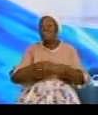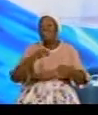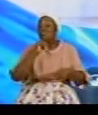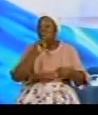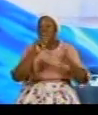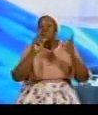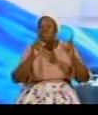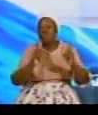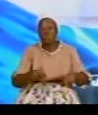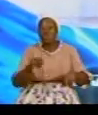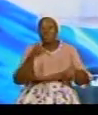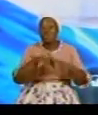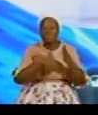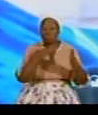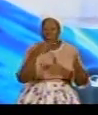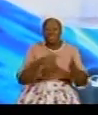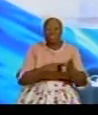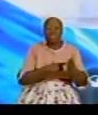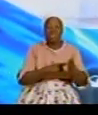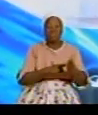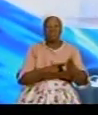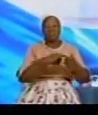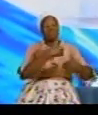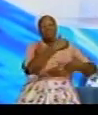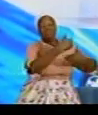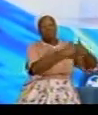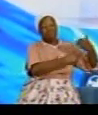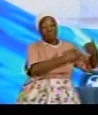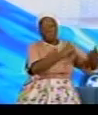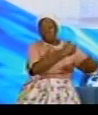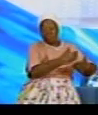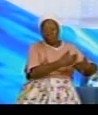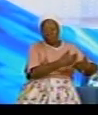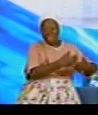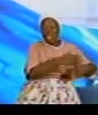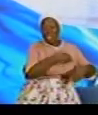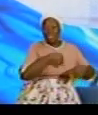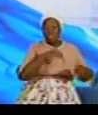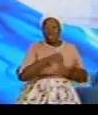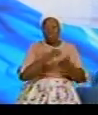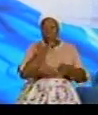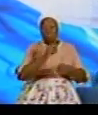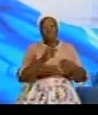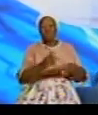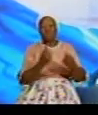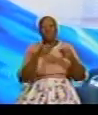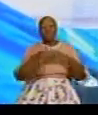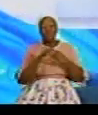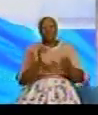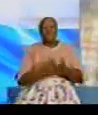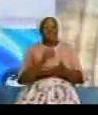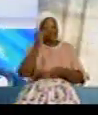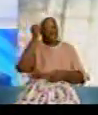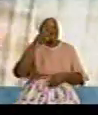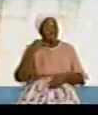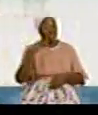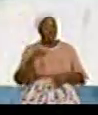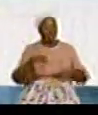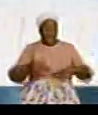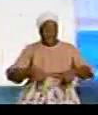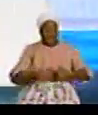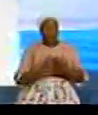come into this understanding of how to live. There's another thing. Look